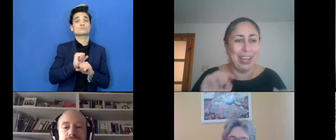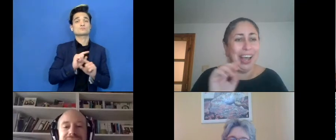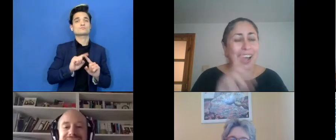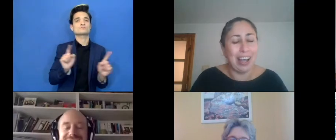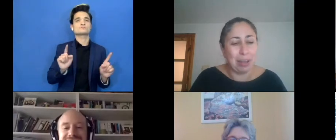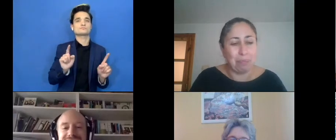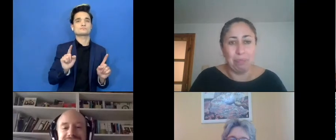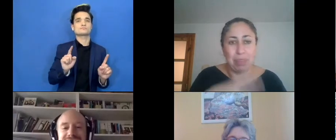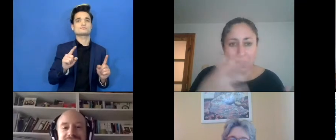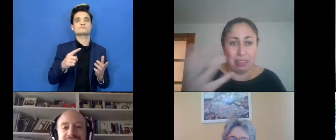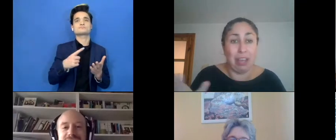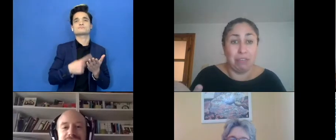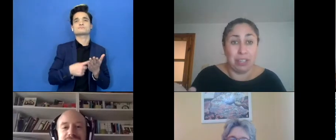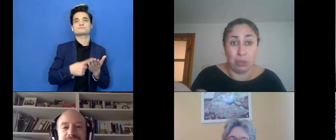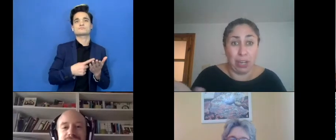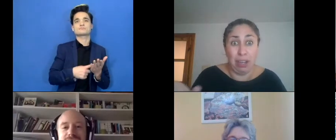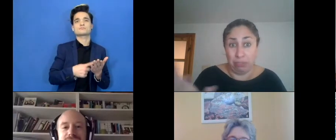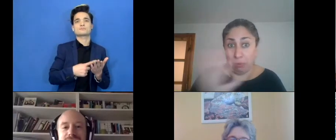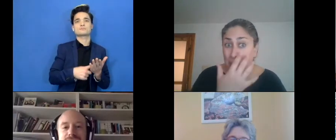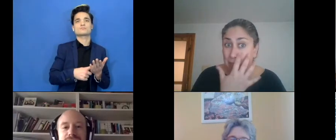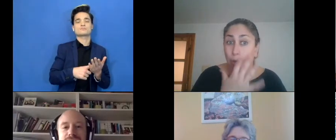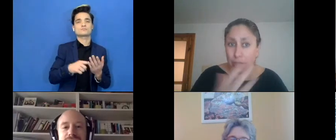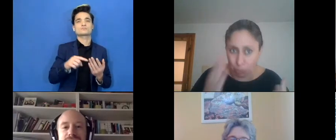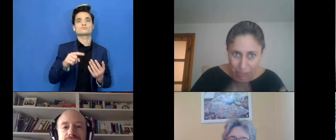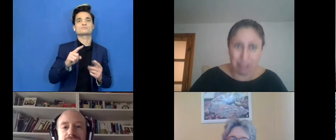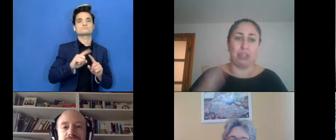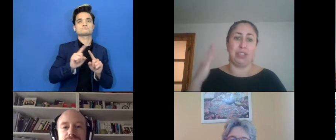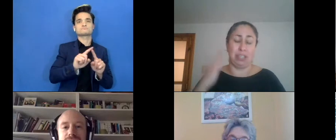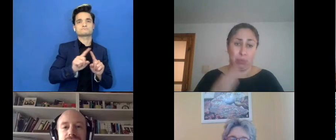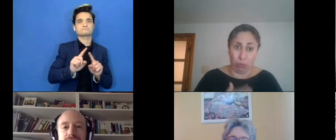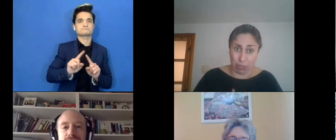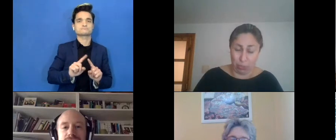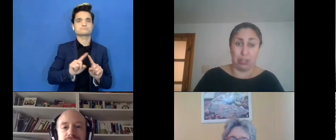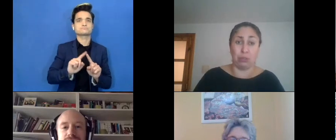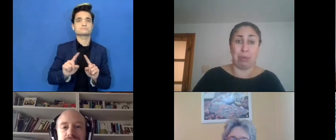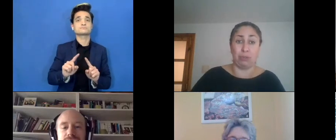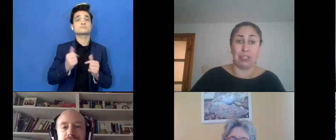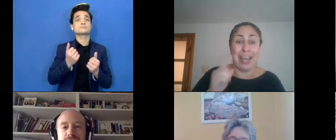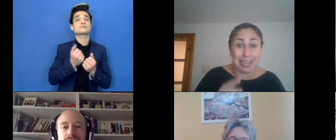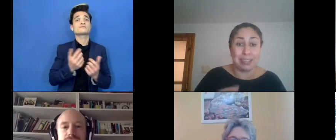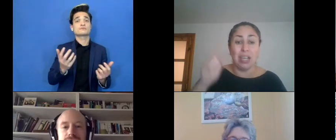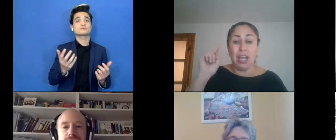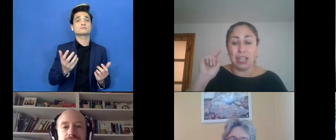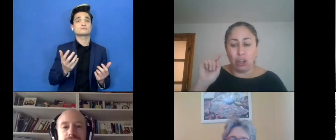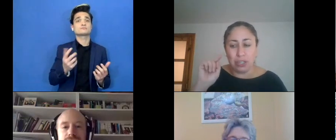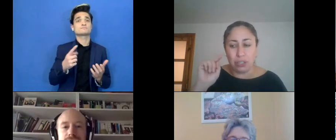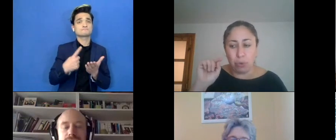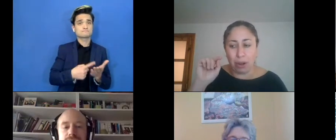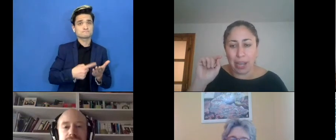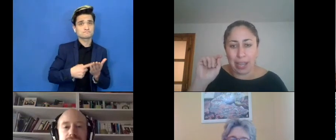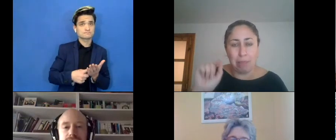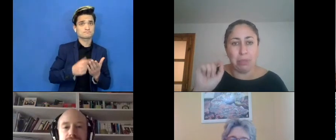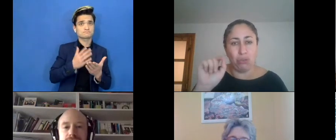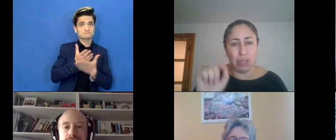them in. Everything's okay for me, as long as it's within that consent, as long as it's within those boundaries, and as long as you